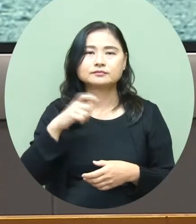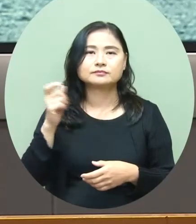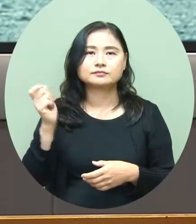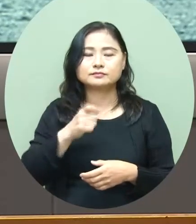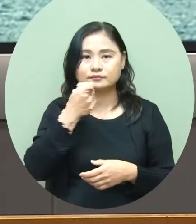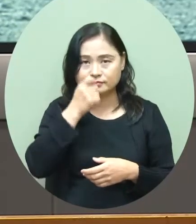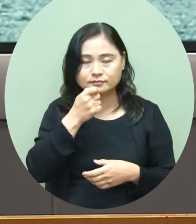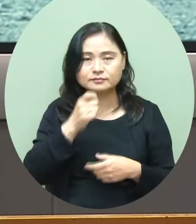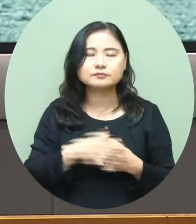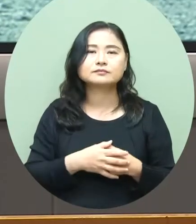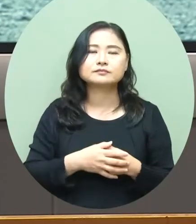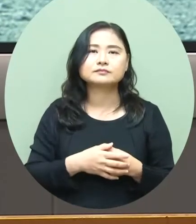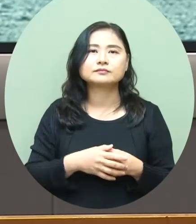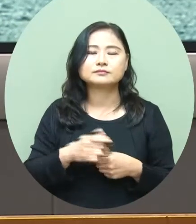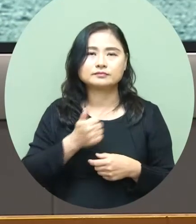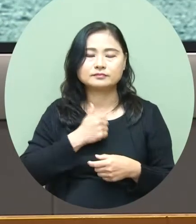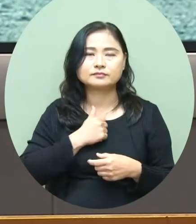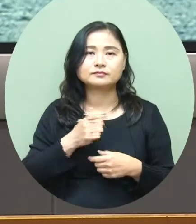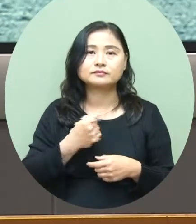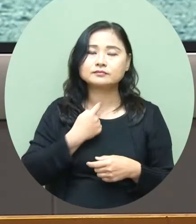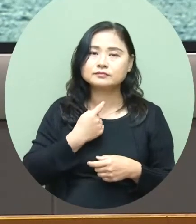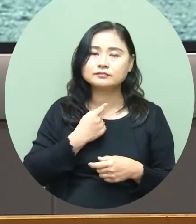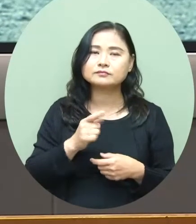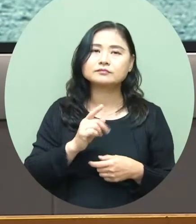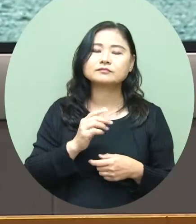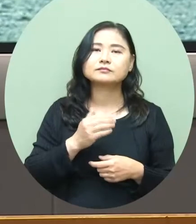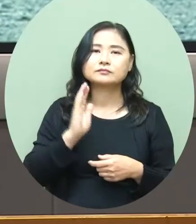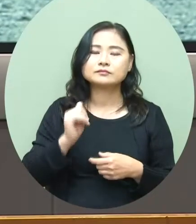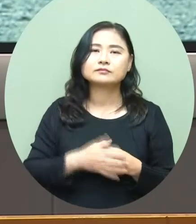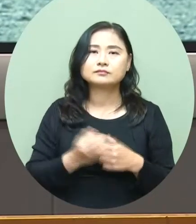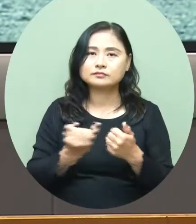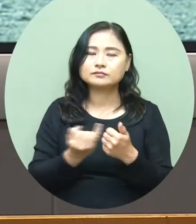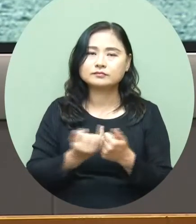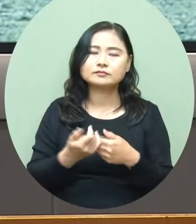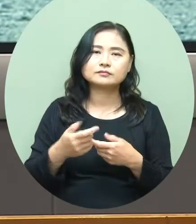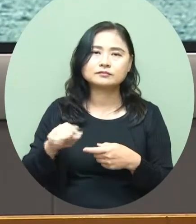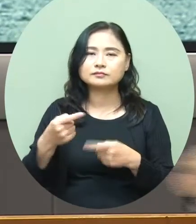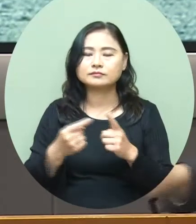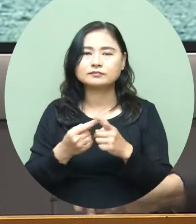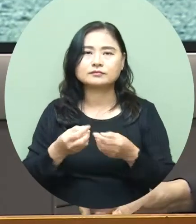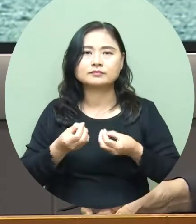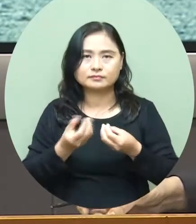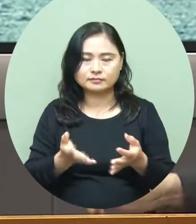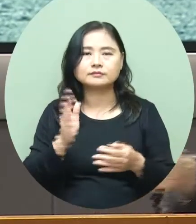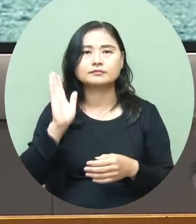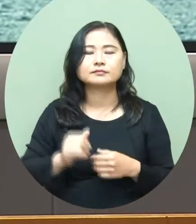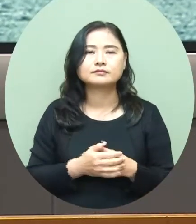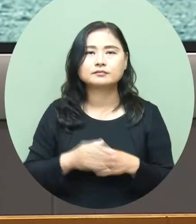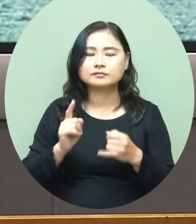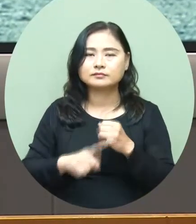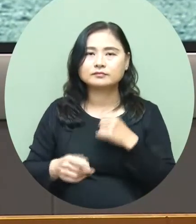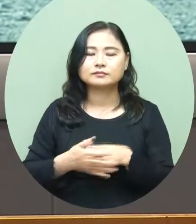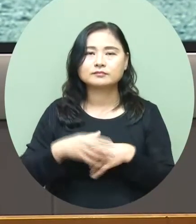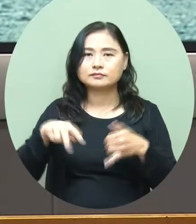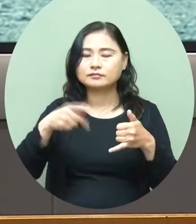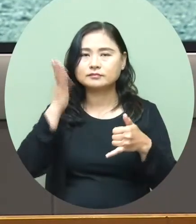government has enough RT kits. When necessary, the RT kits can be provided to those who need